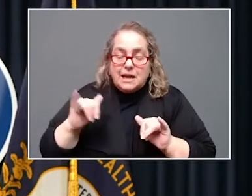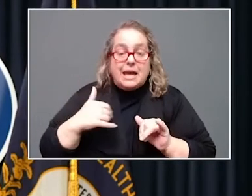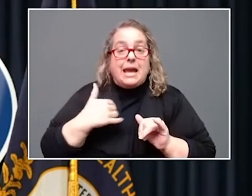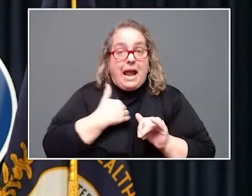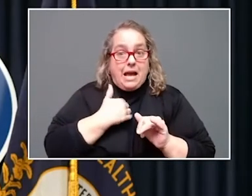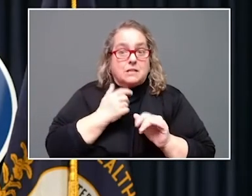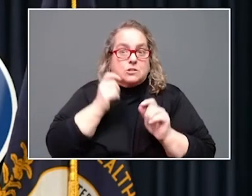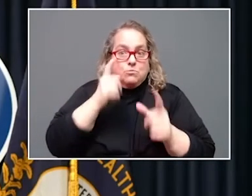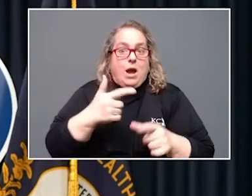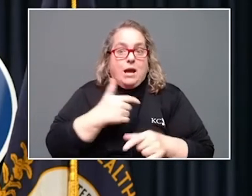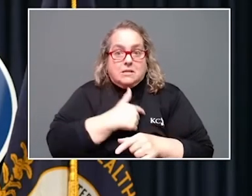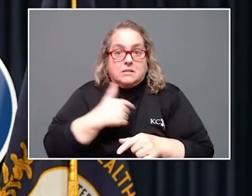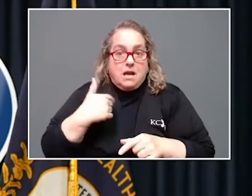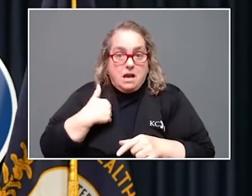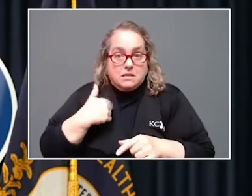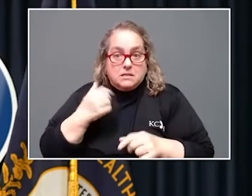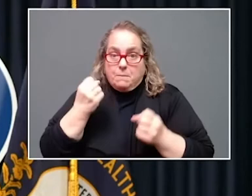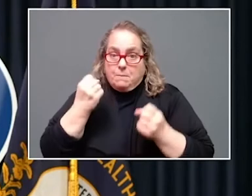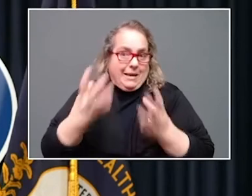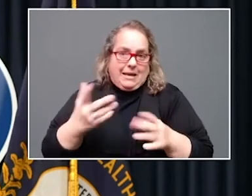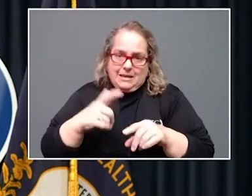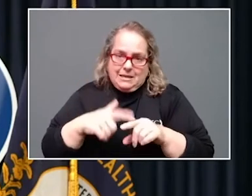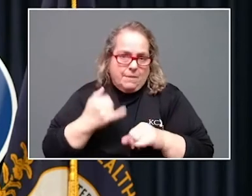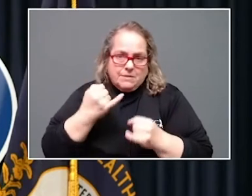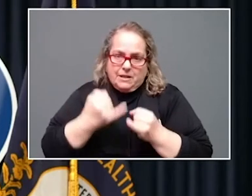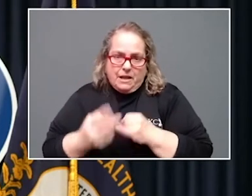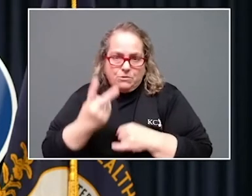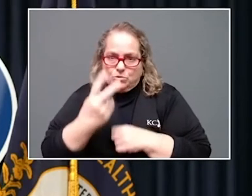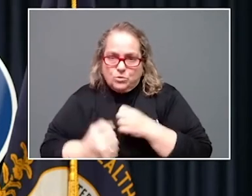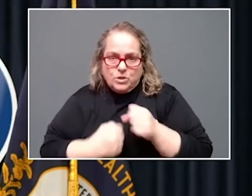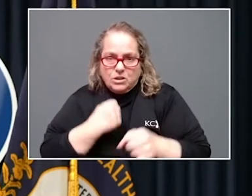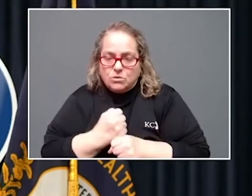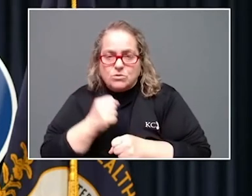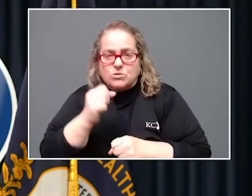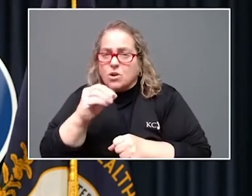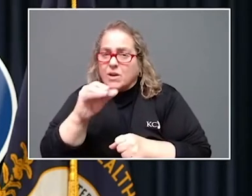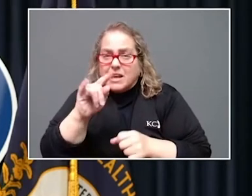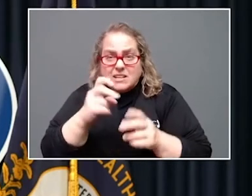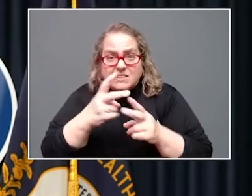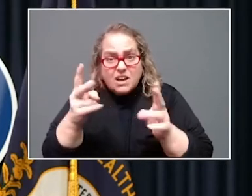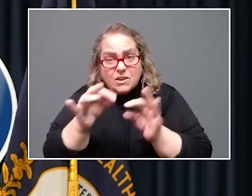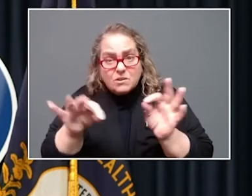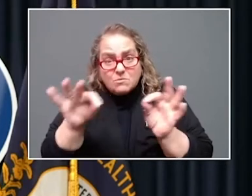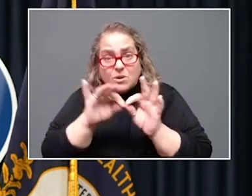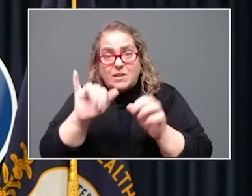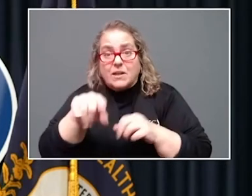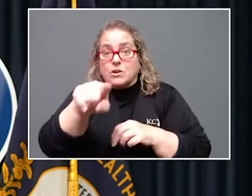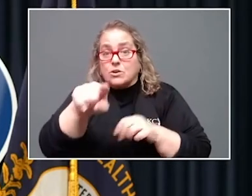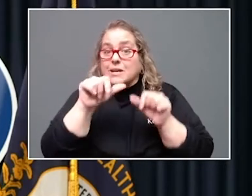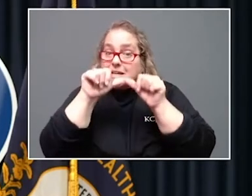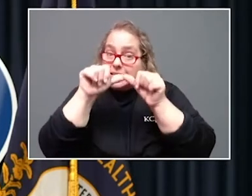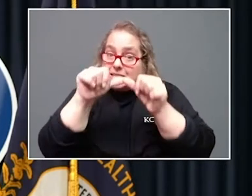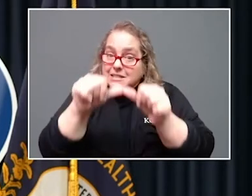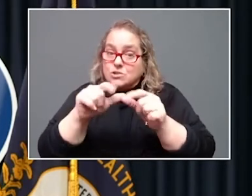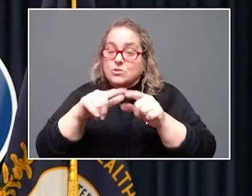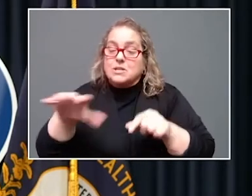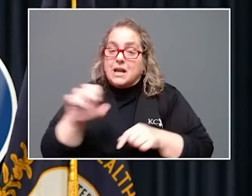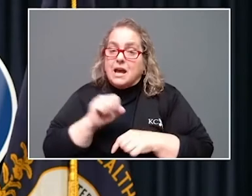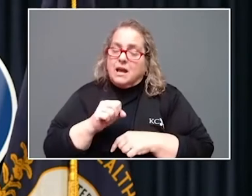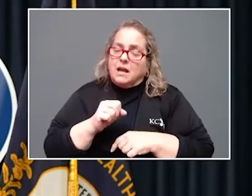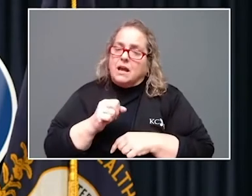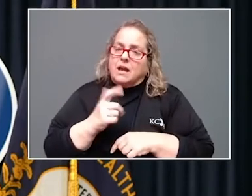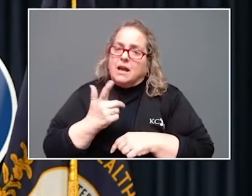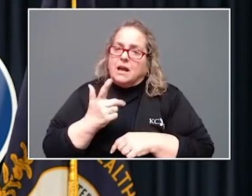times over the last two years, and it's really, really imperative that we continue to take reasonable and responsible steps